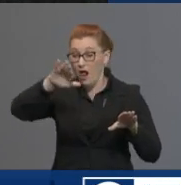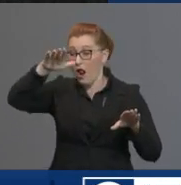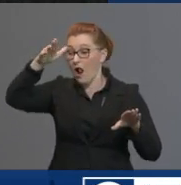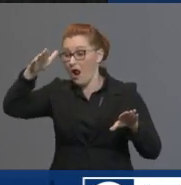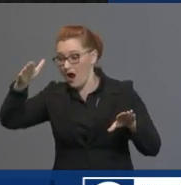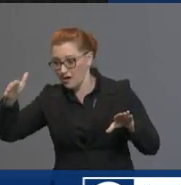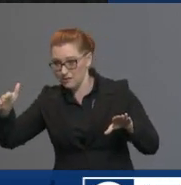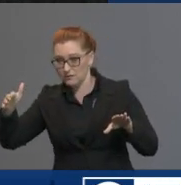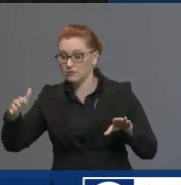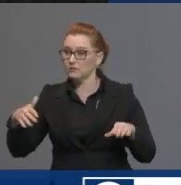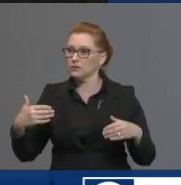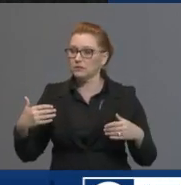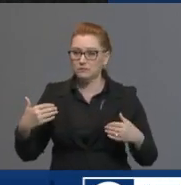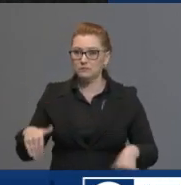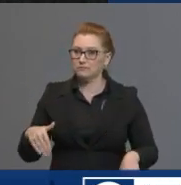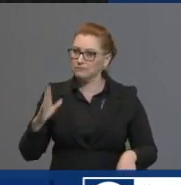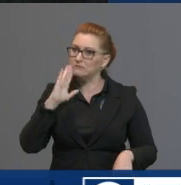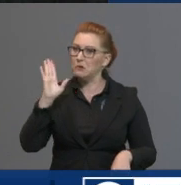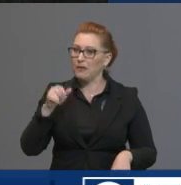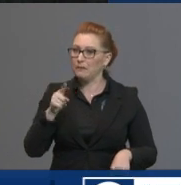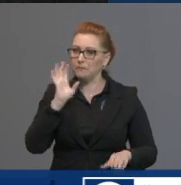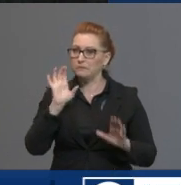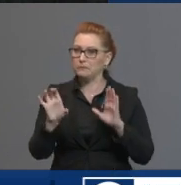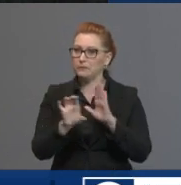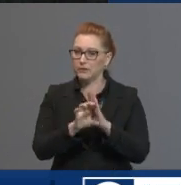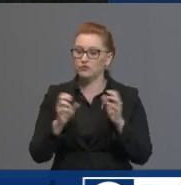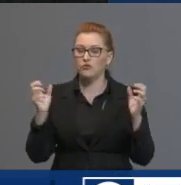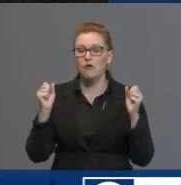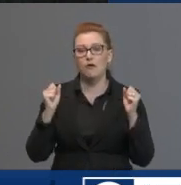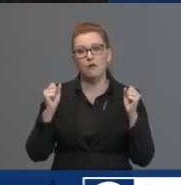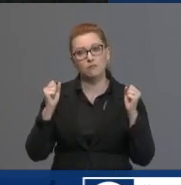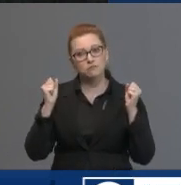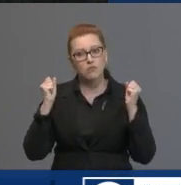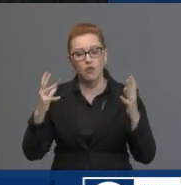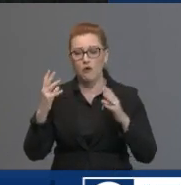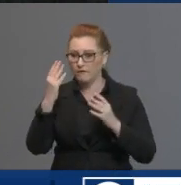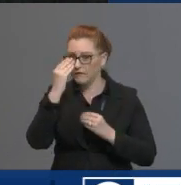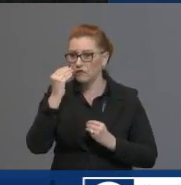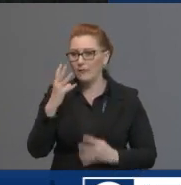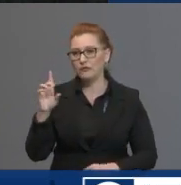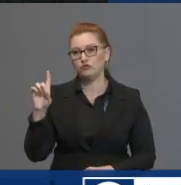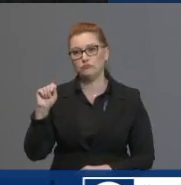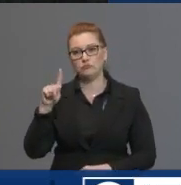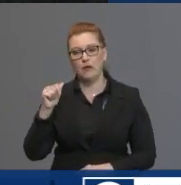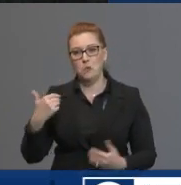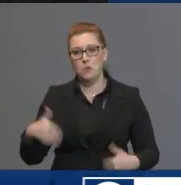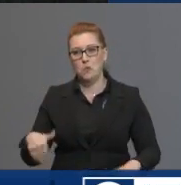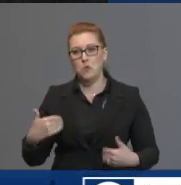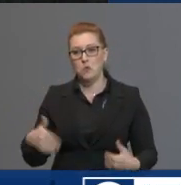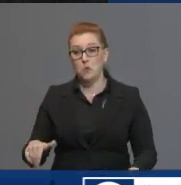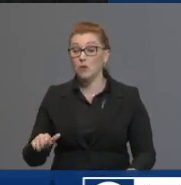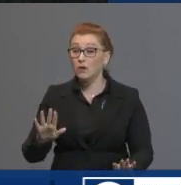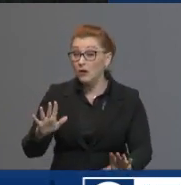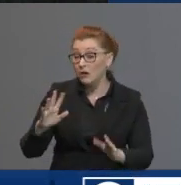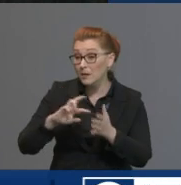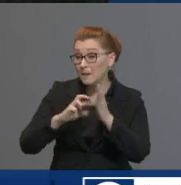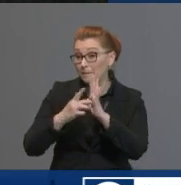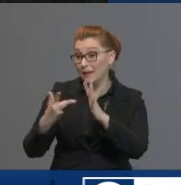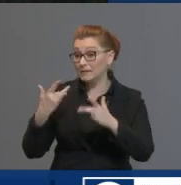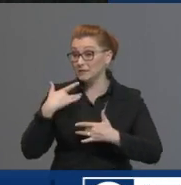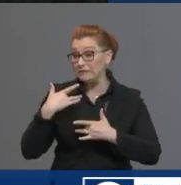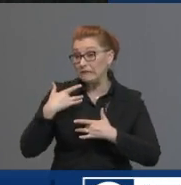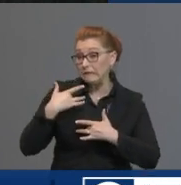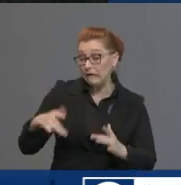Again, this is a lot of information, a lot of data. It doesn't show the